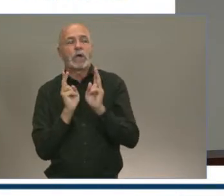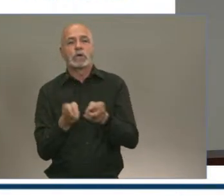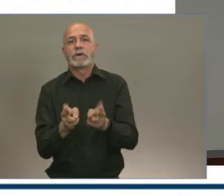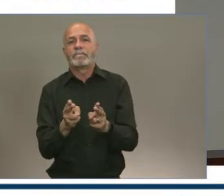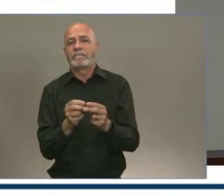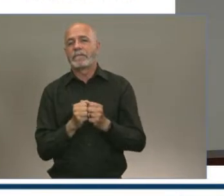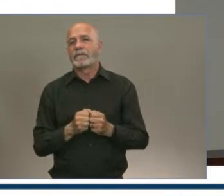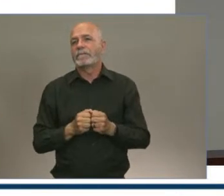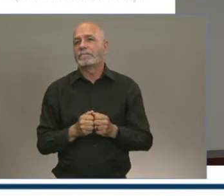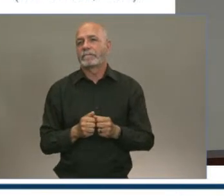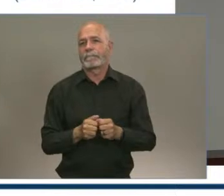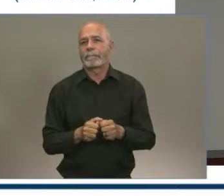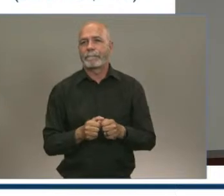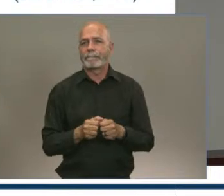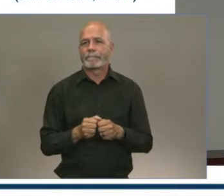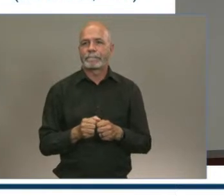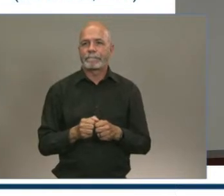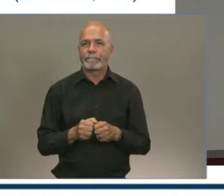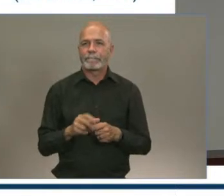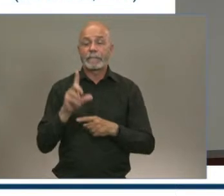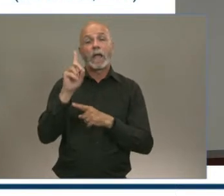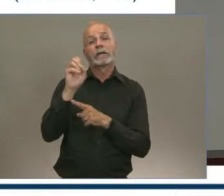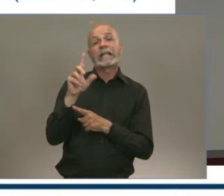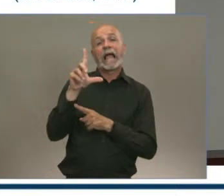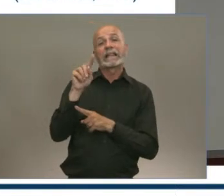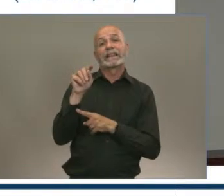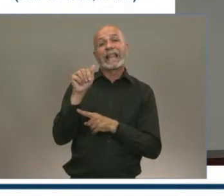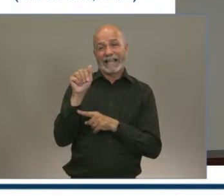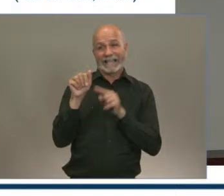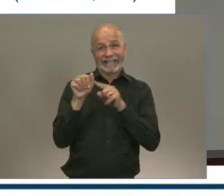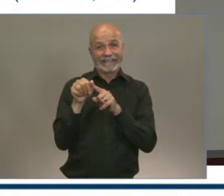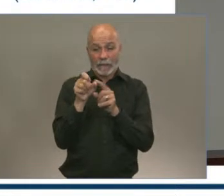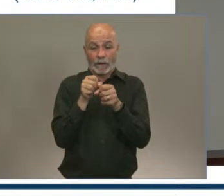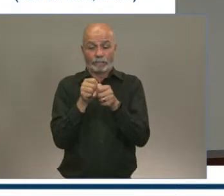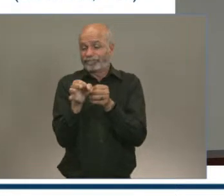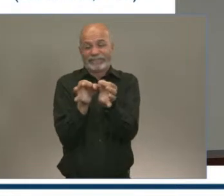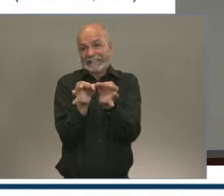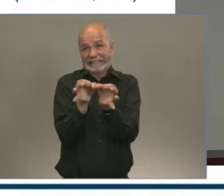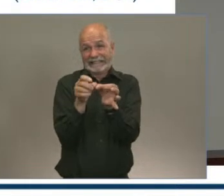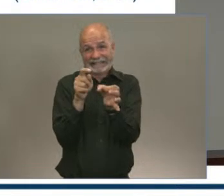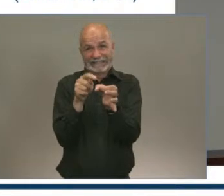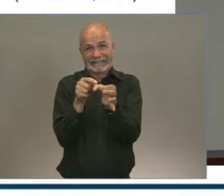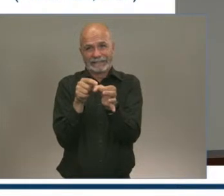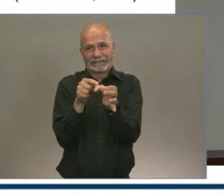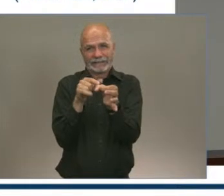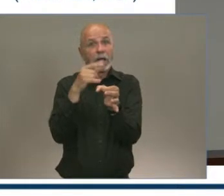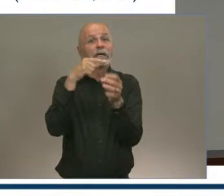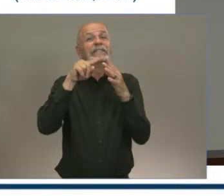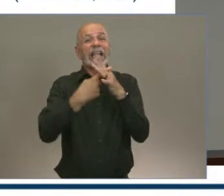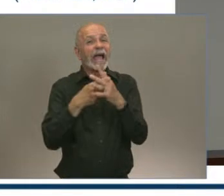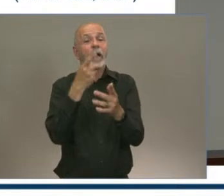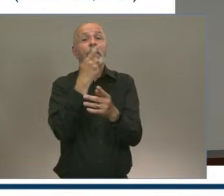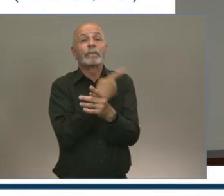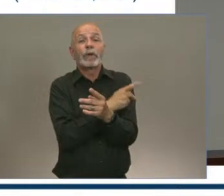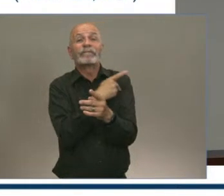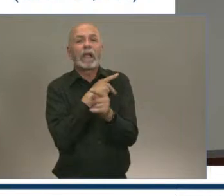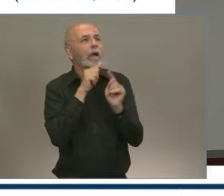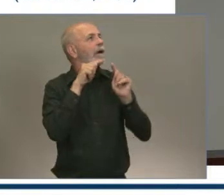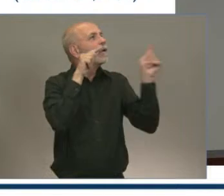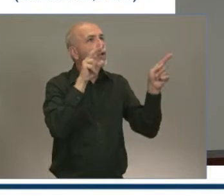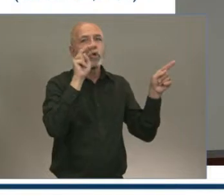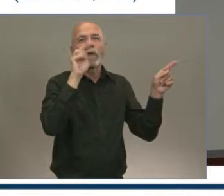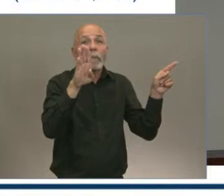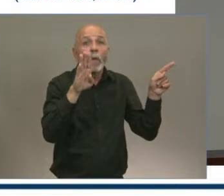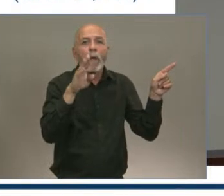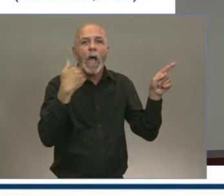have seen that the Delta variant in other parts of Atlantic Canada, specifically New Brunswick, and the efforts